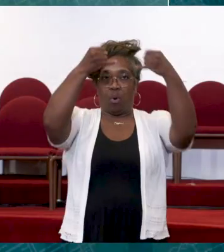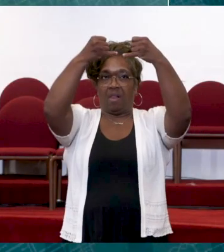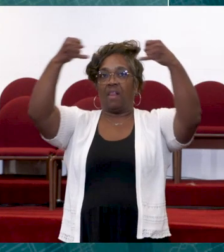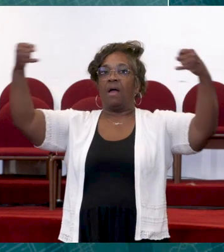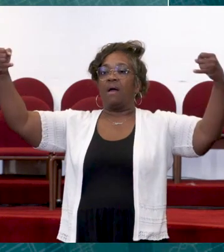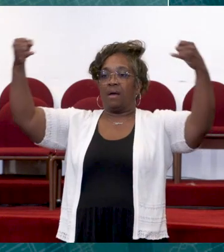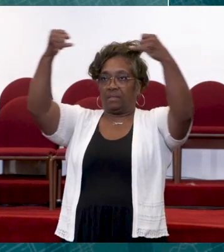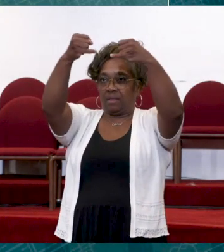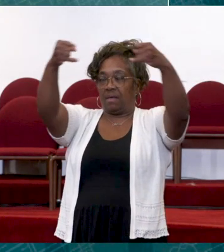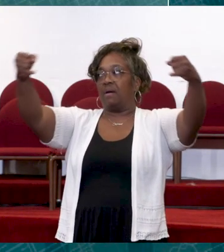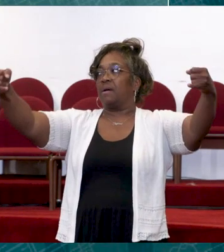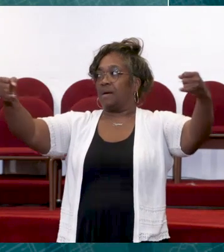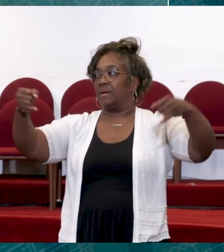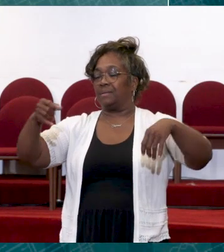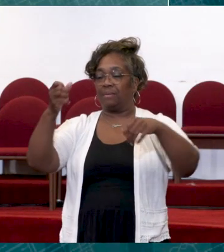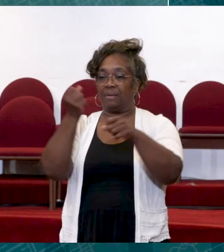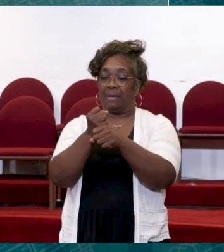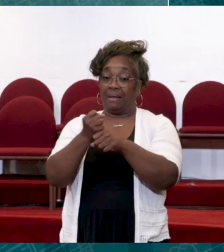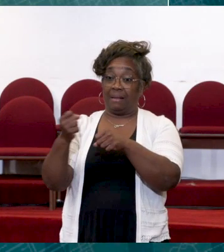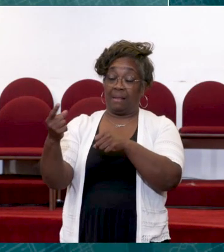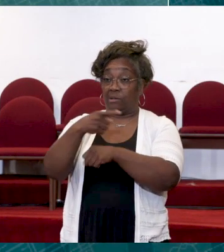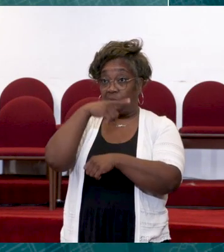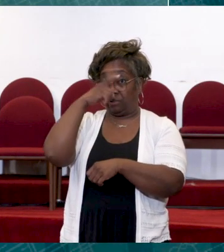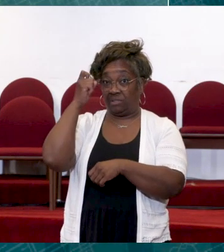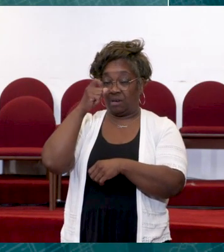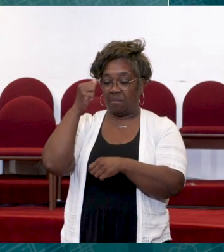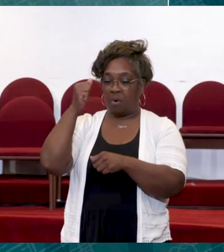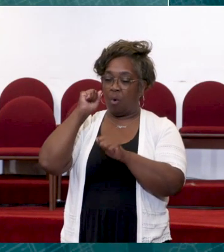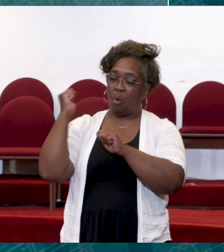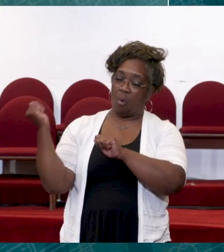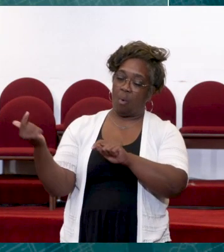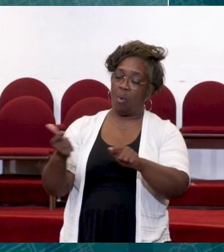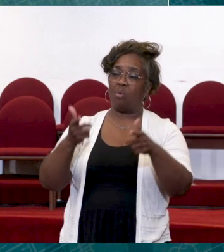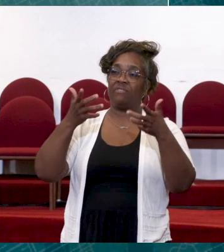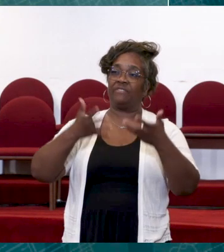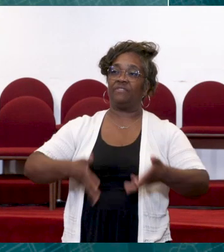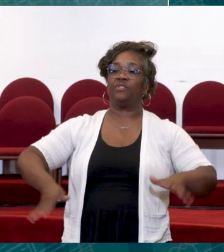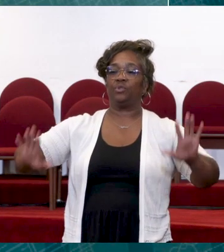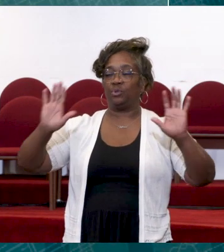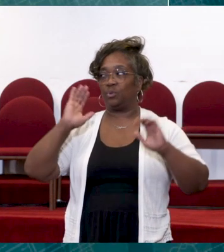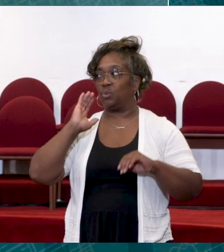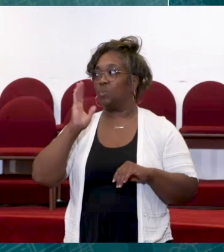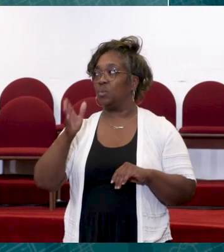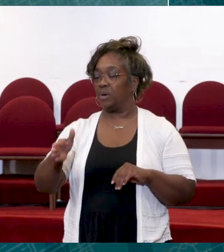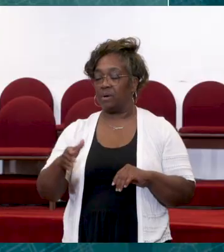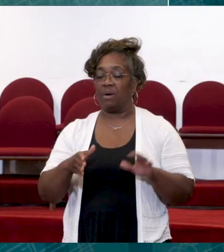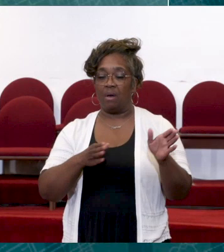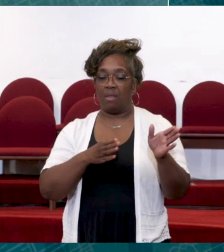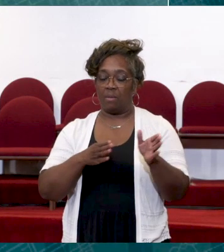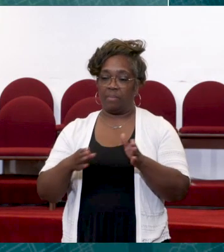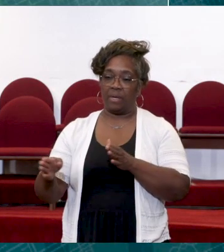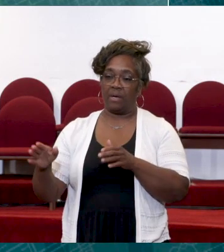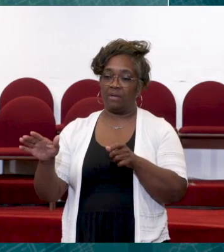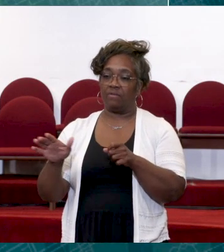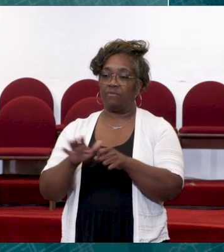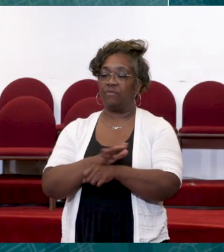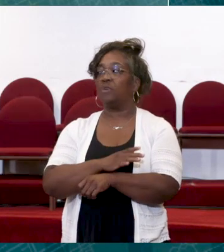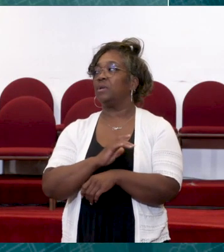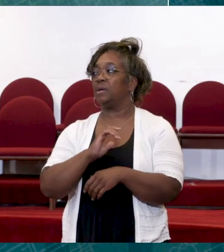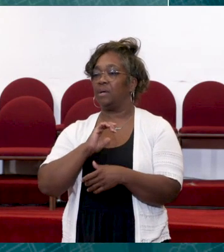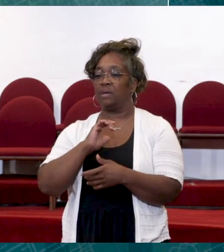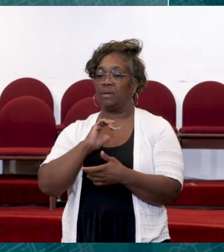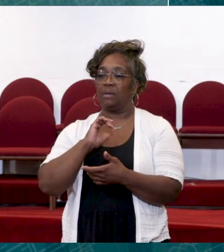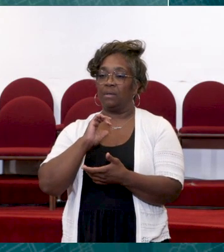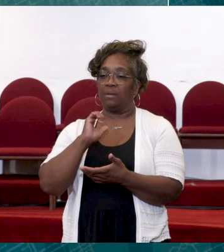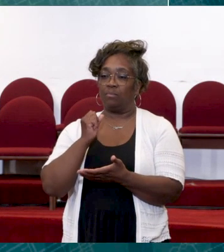next summer, everything will be done. You'll see the fence in, you'll see the plants, and you'll see fully commissioned operating solar